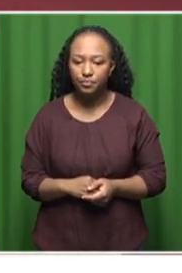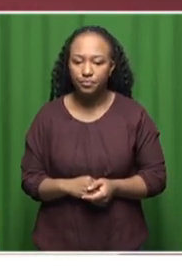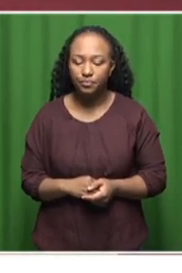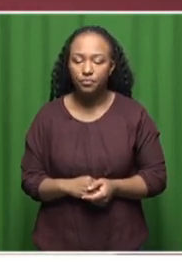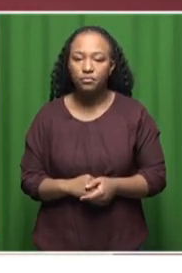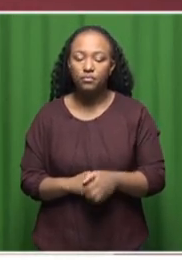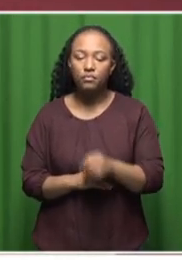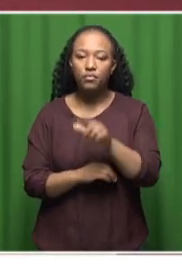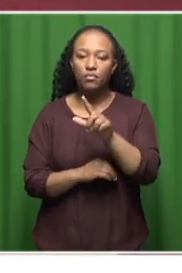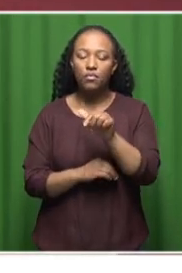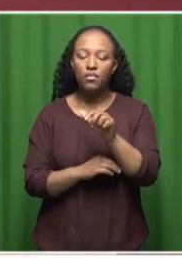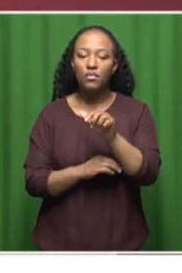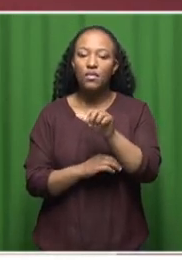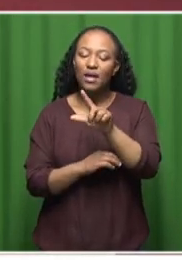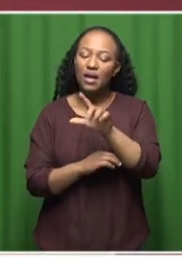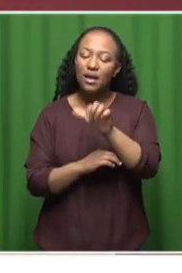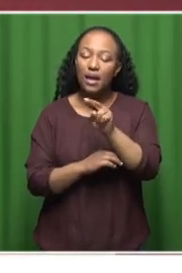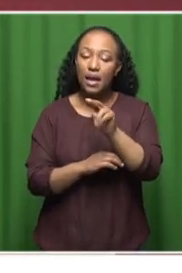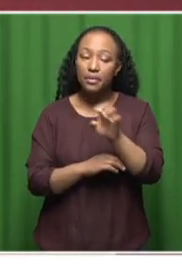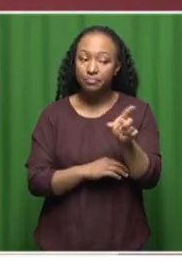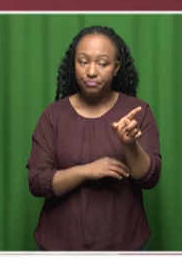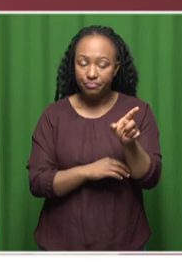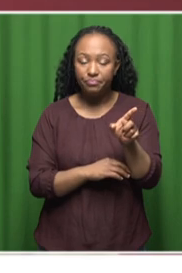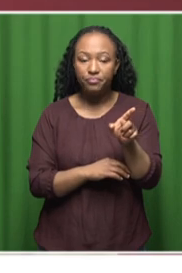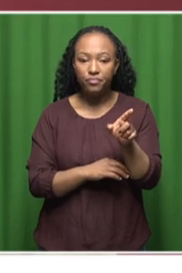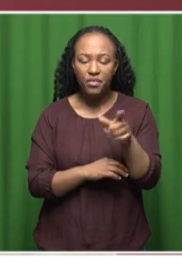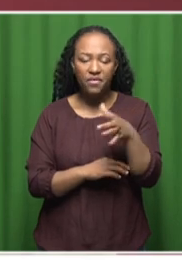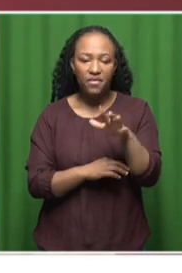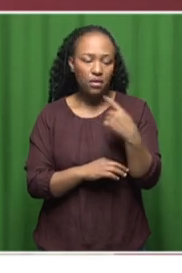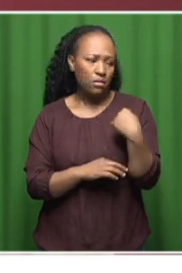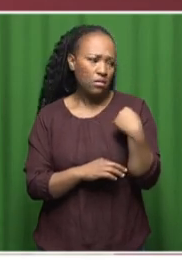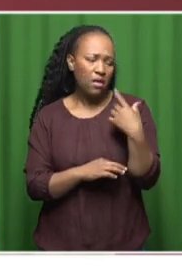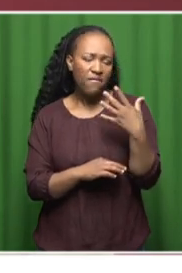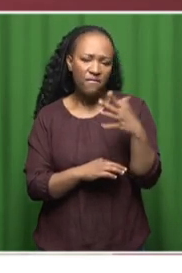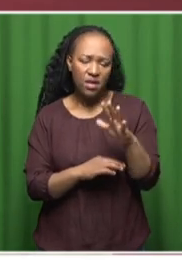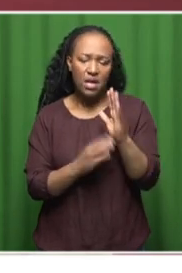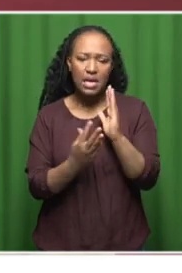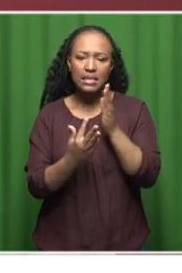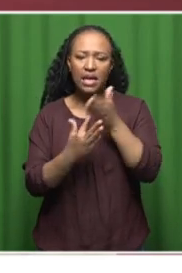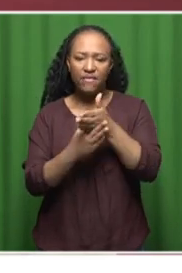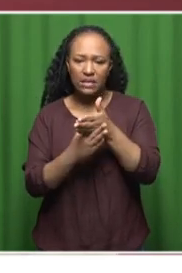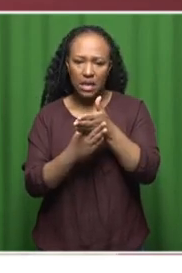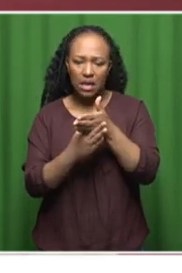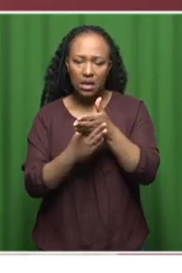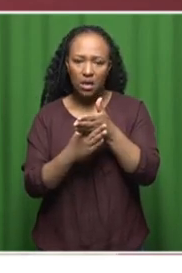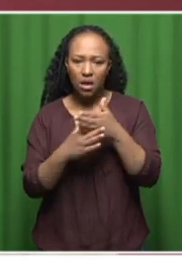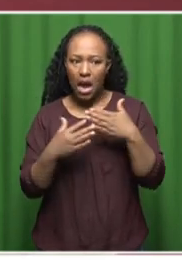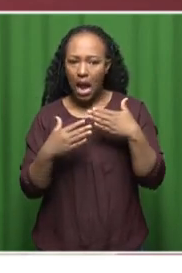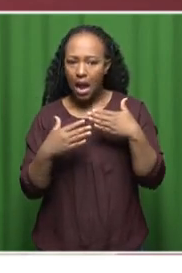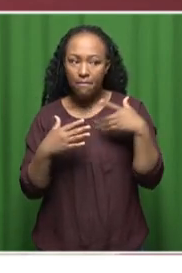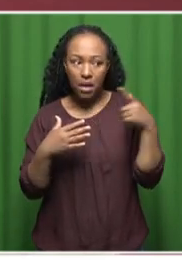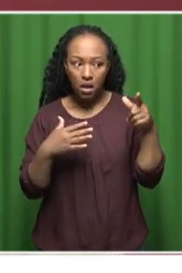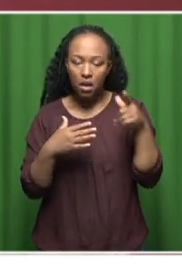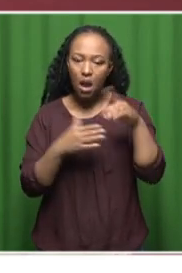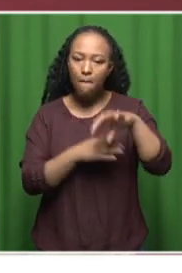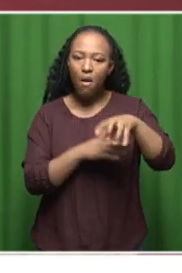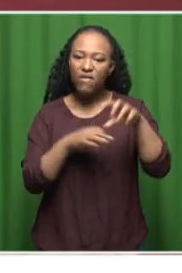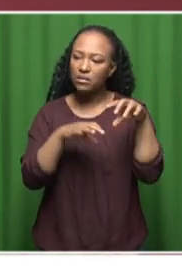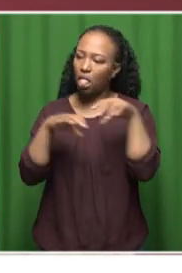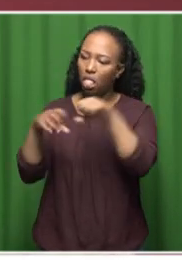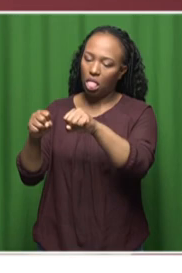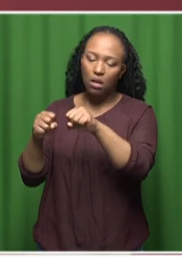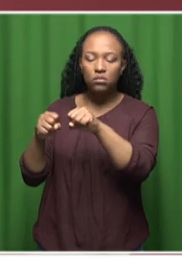Recently, there was reports that the intervention has been lifted in terms of an administration. So Emfuleni would now